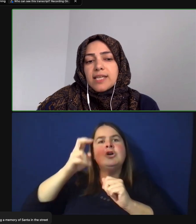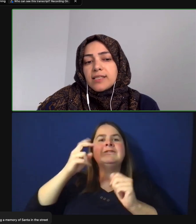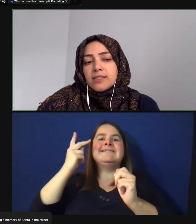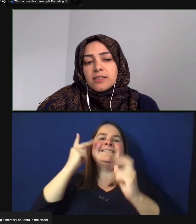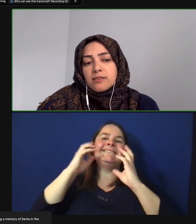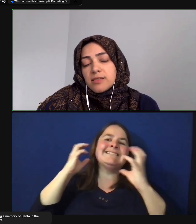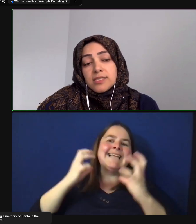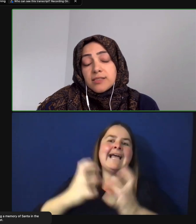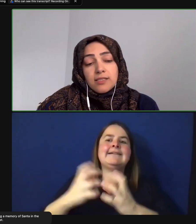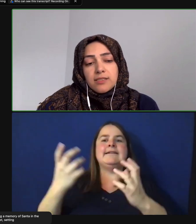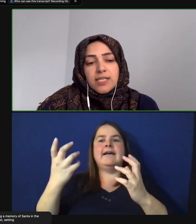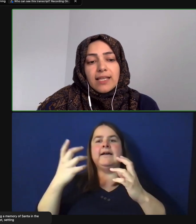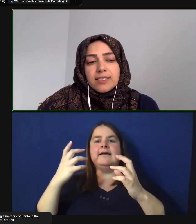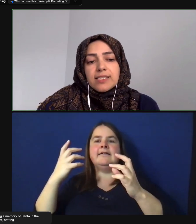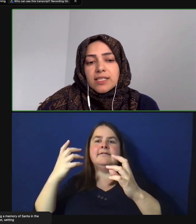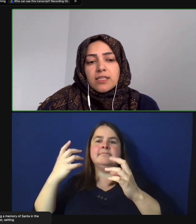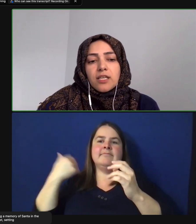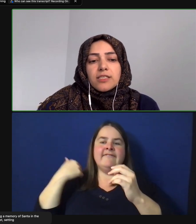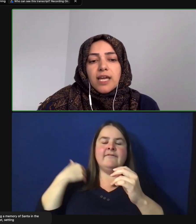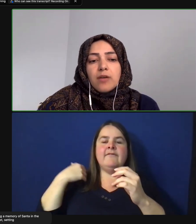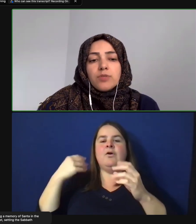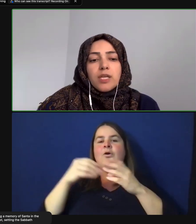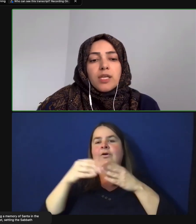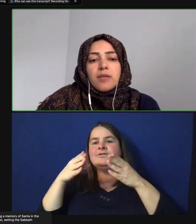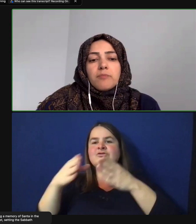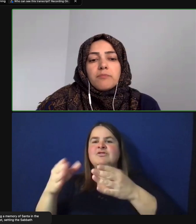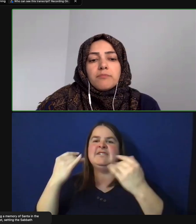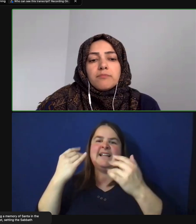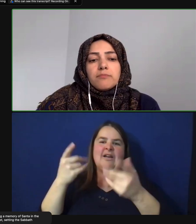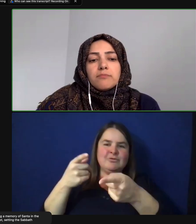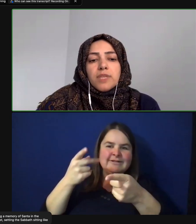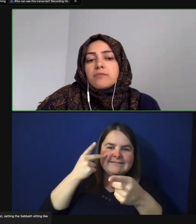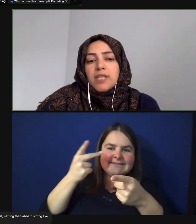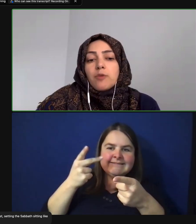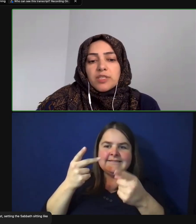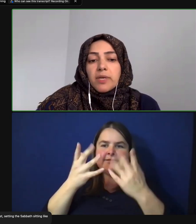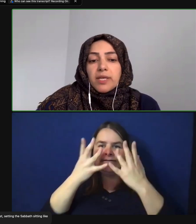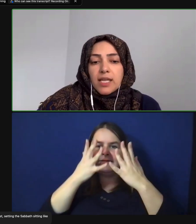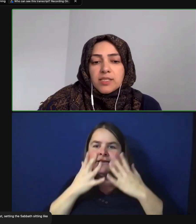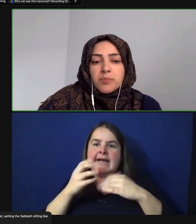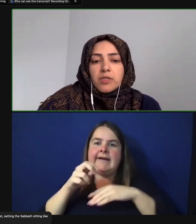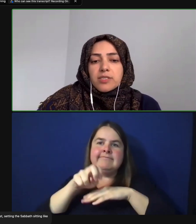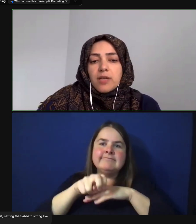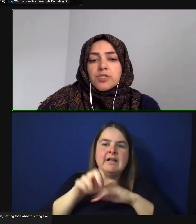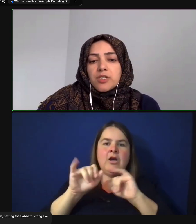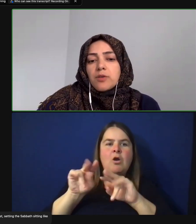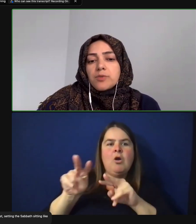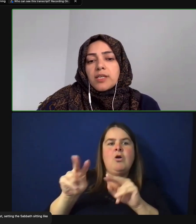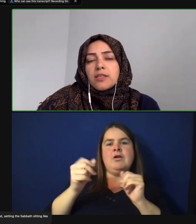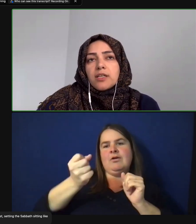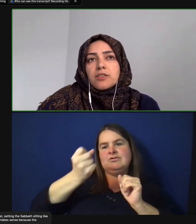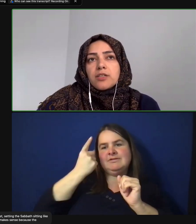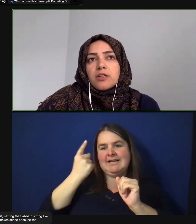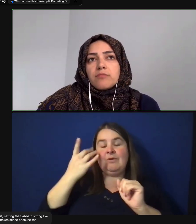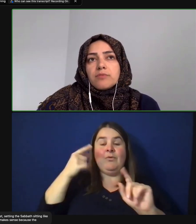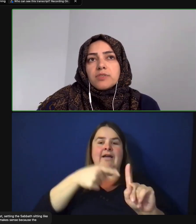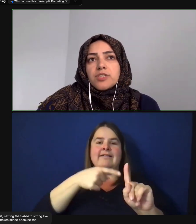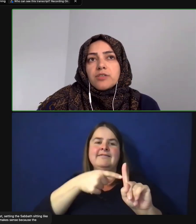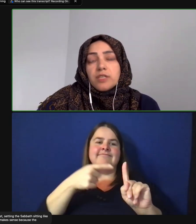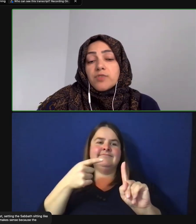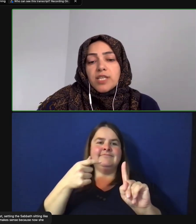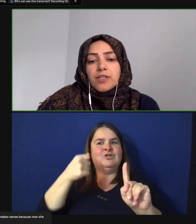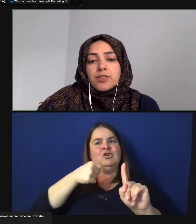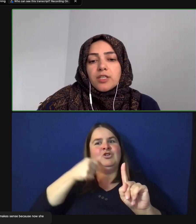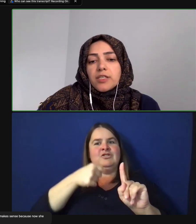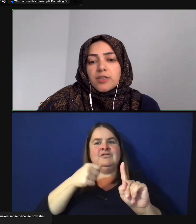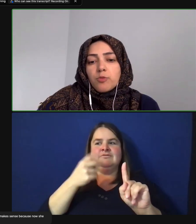past was sadly sitting like down. Like now it makes sense because now she knows that